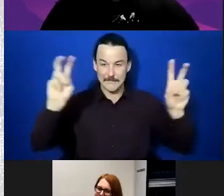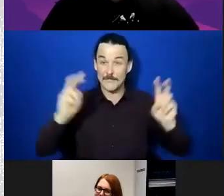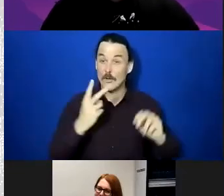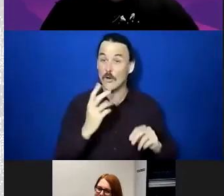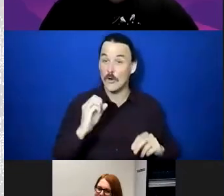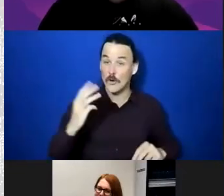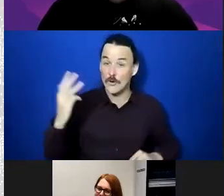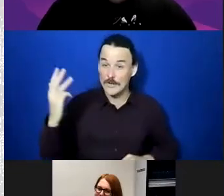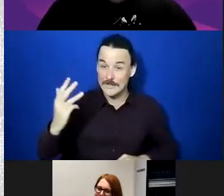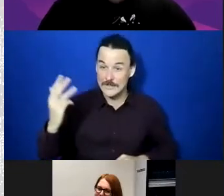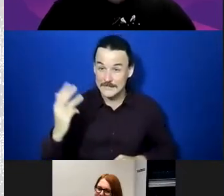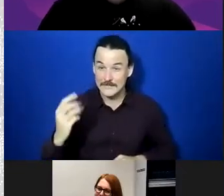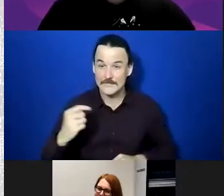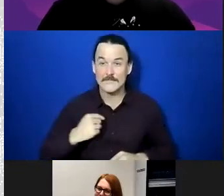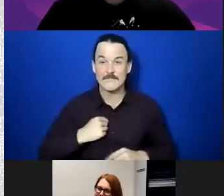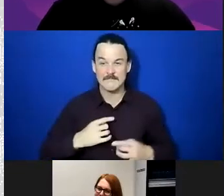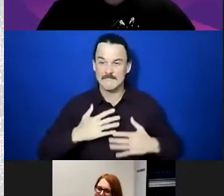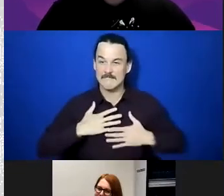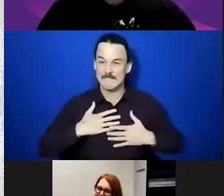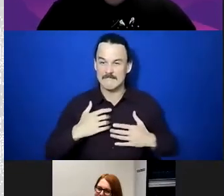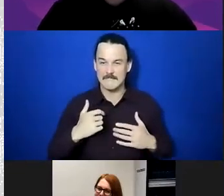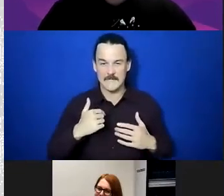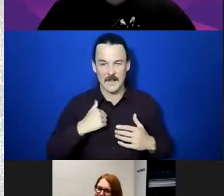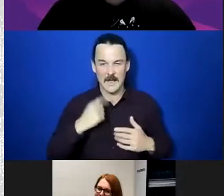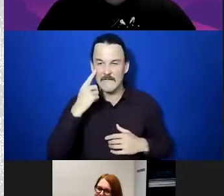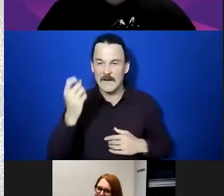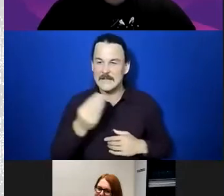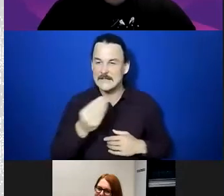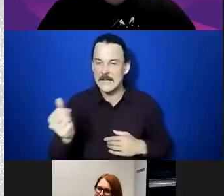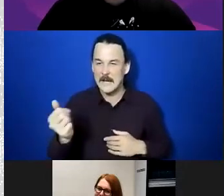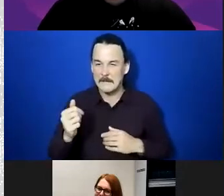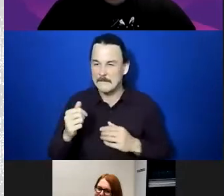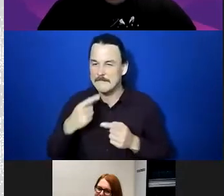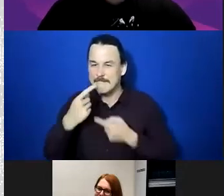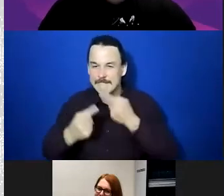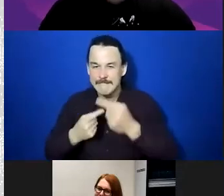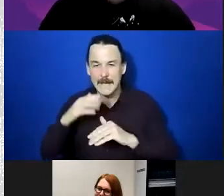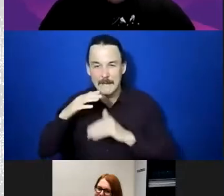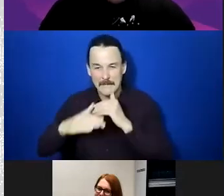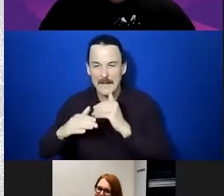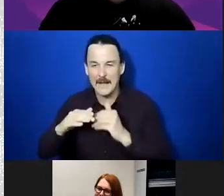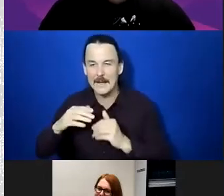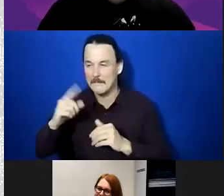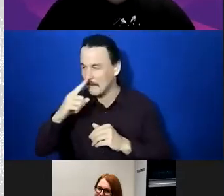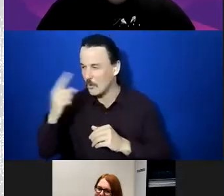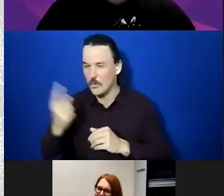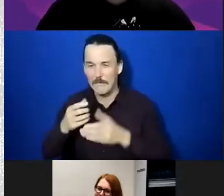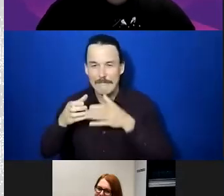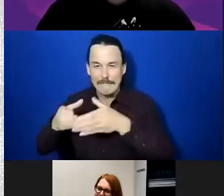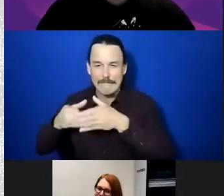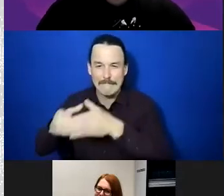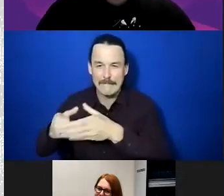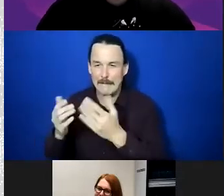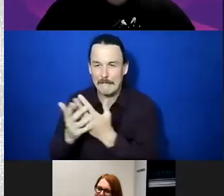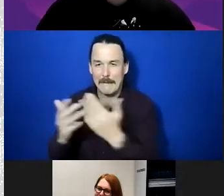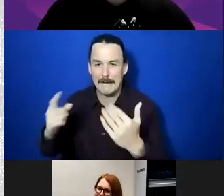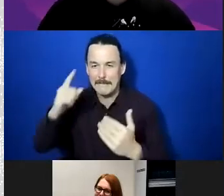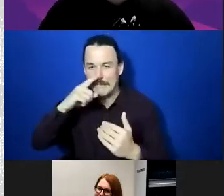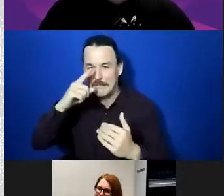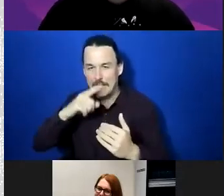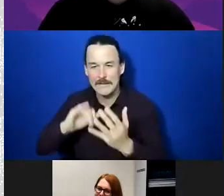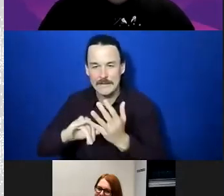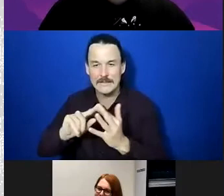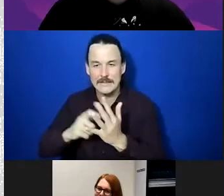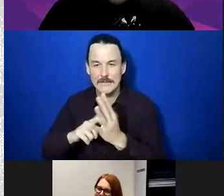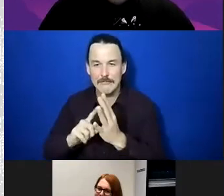2019, I came across a bit of source material on serial killers and chloroform. And since then, there has been so much more released